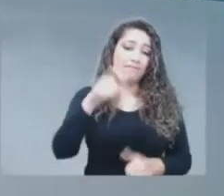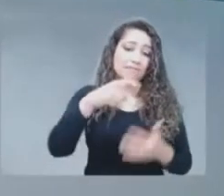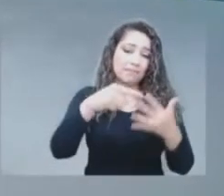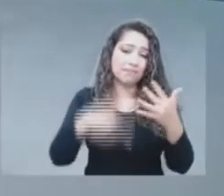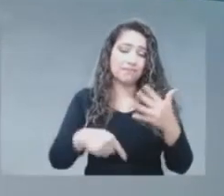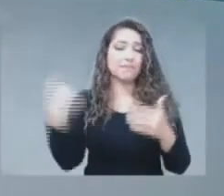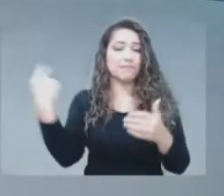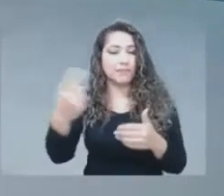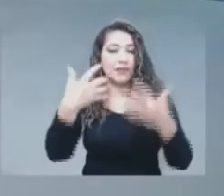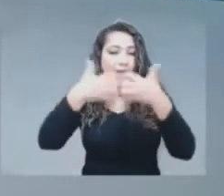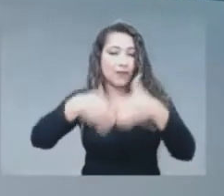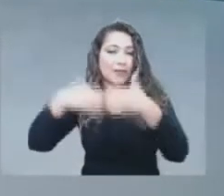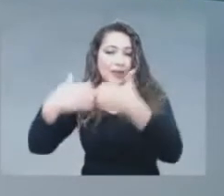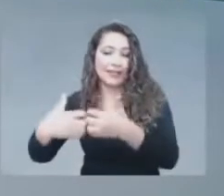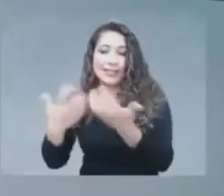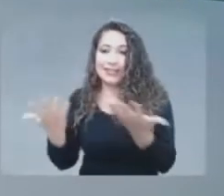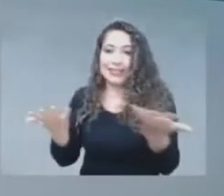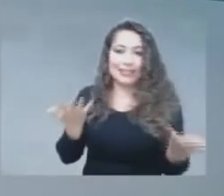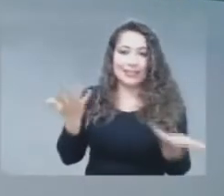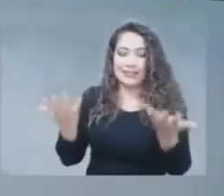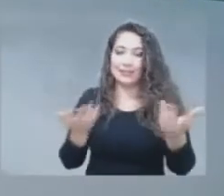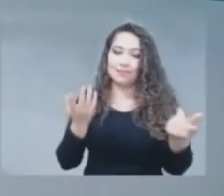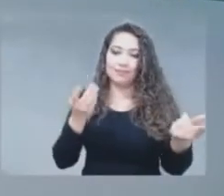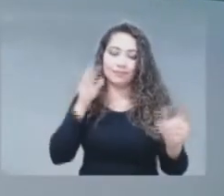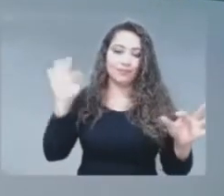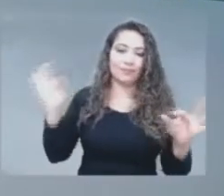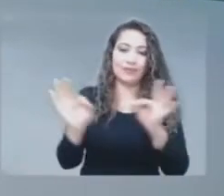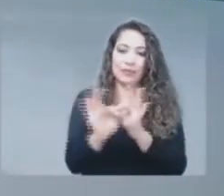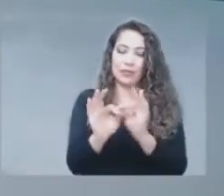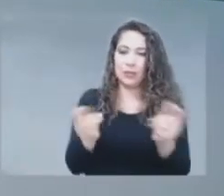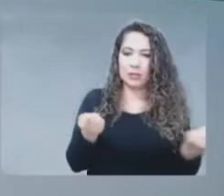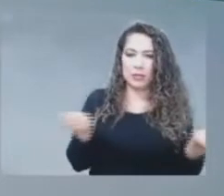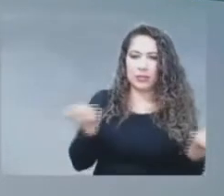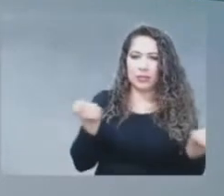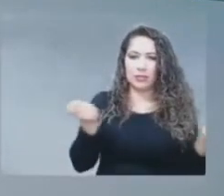we have the different ones, and we have